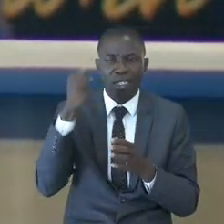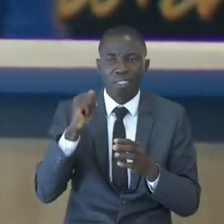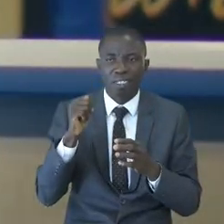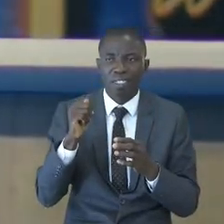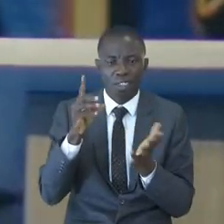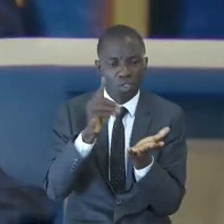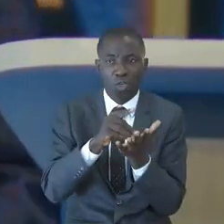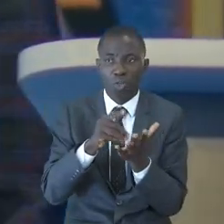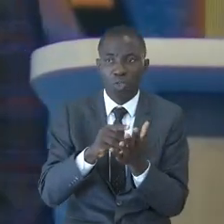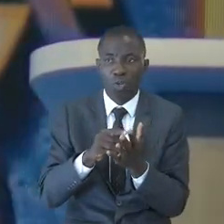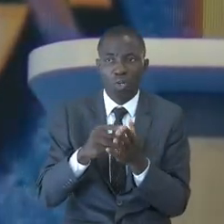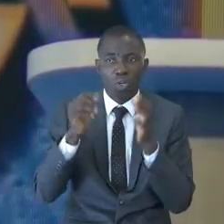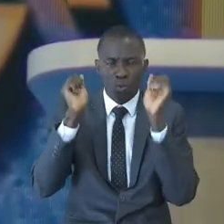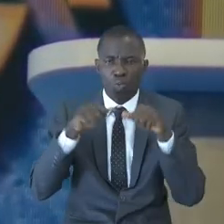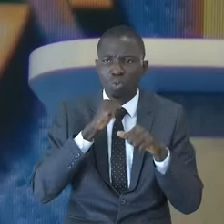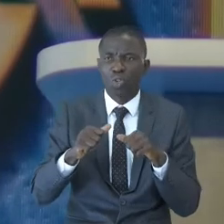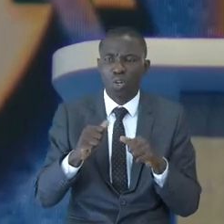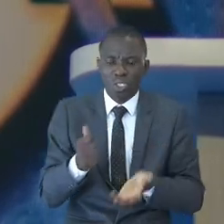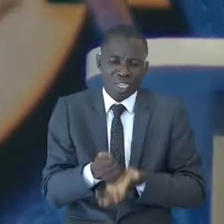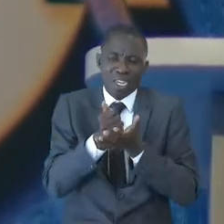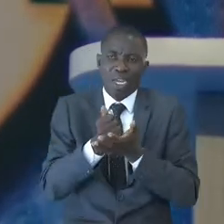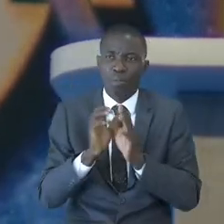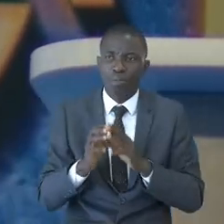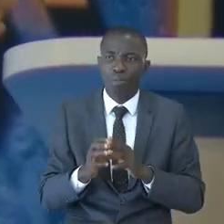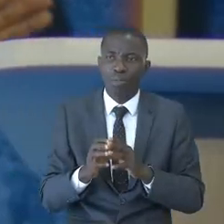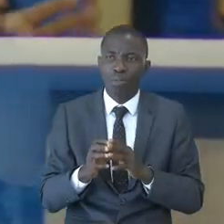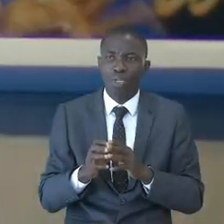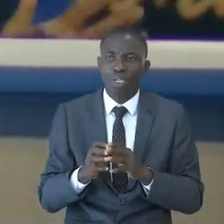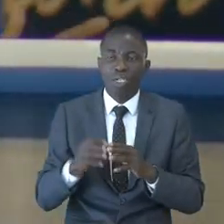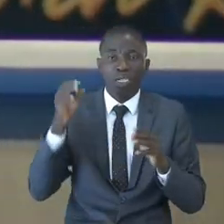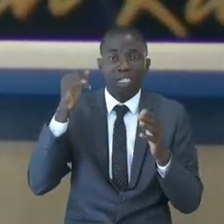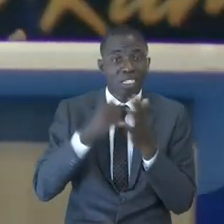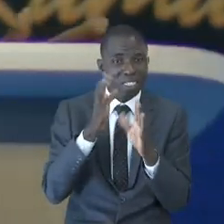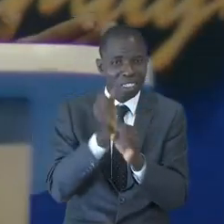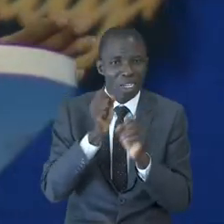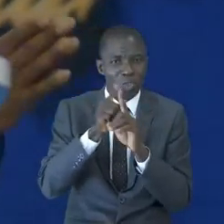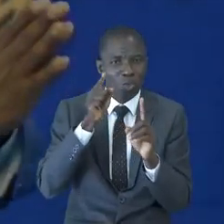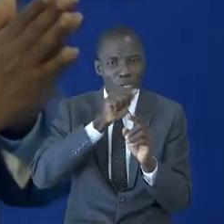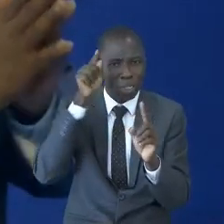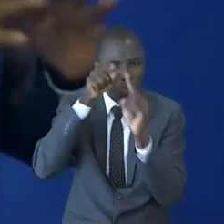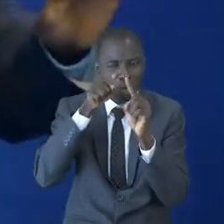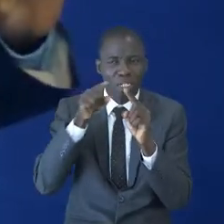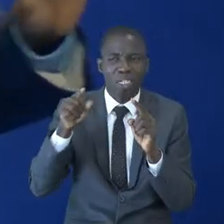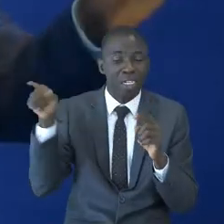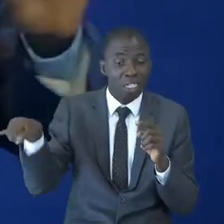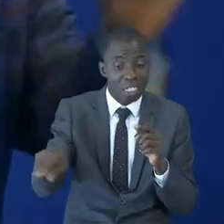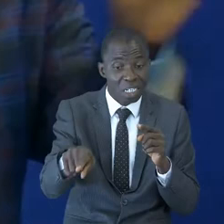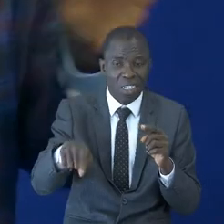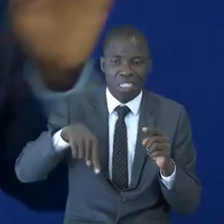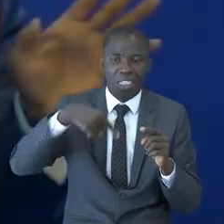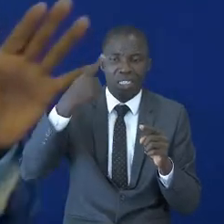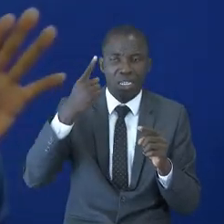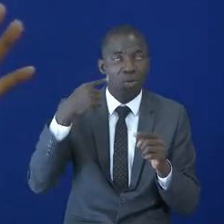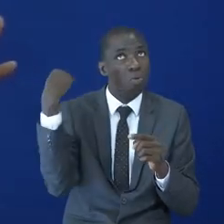practitioners could not really help. It gets to a stage and they say,